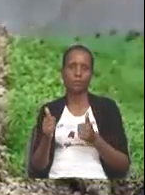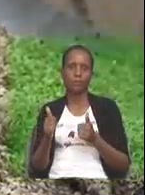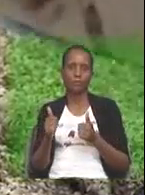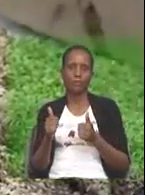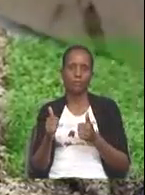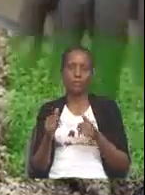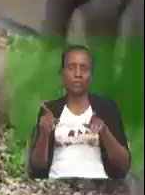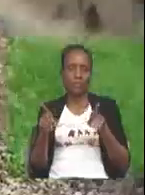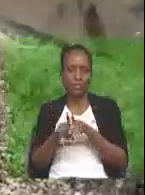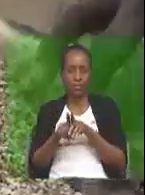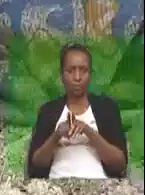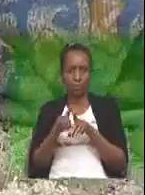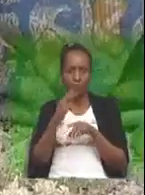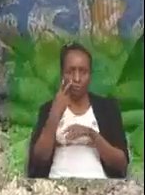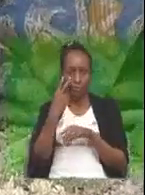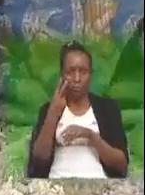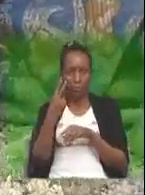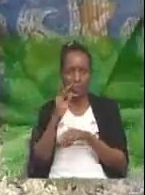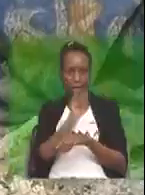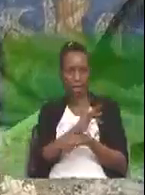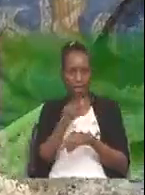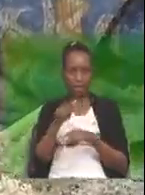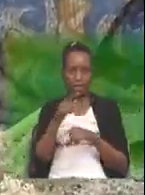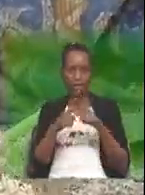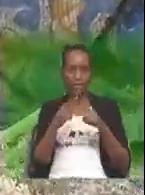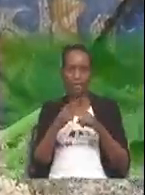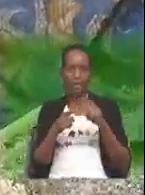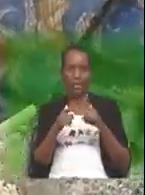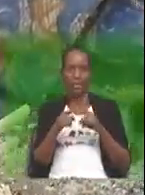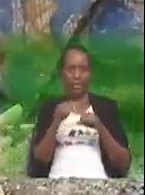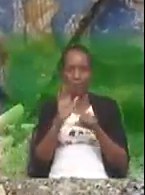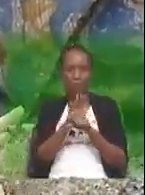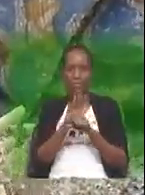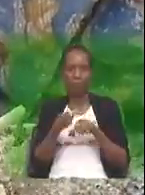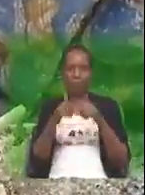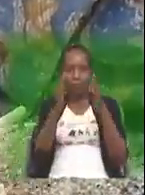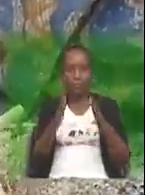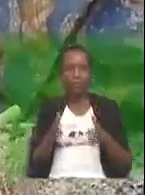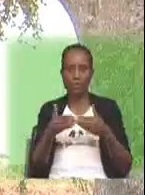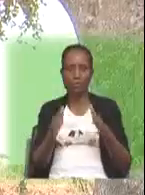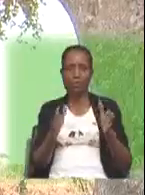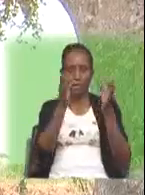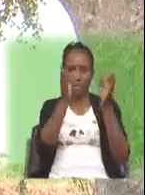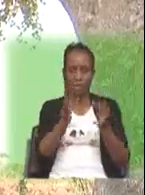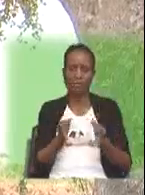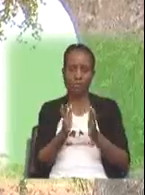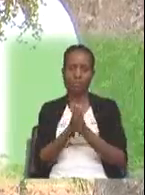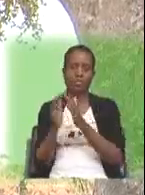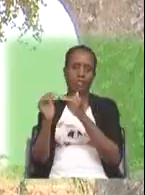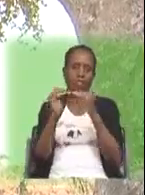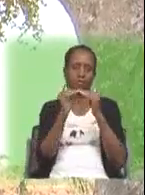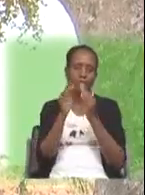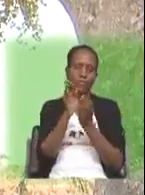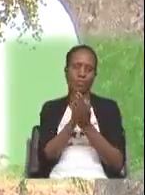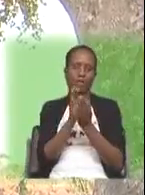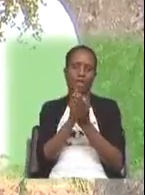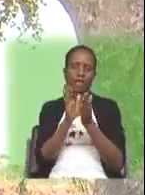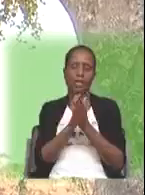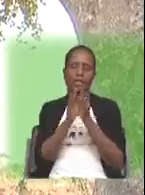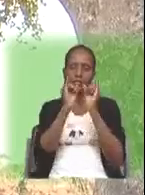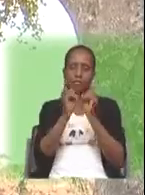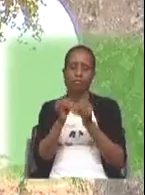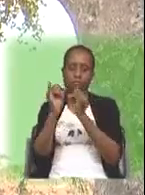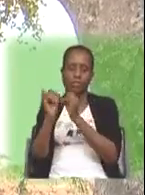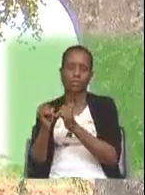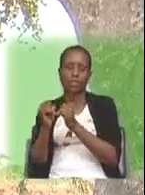observed early this year, about 80 farmers opened accounts with Equity Bank, as well as upcoming of